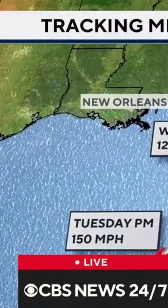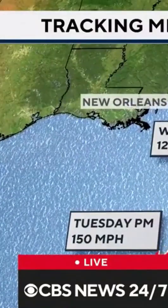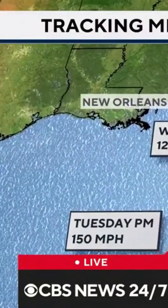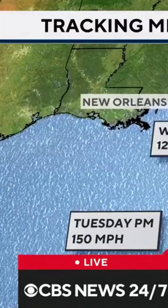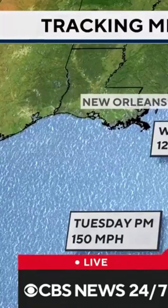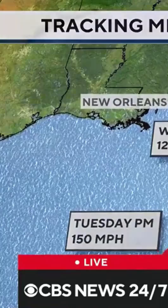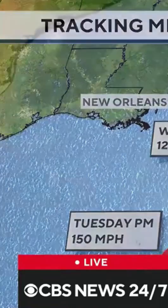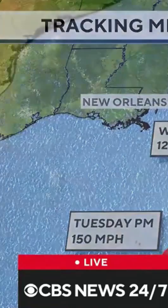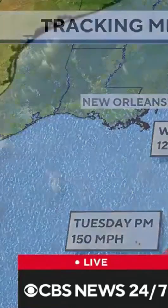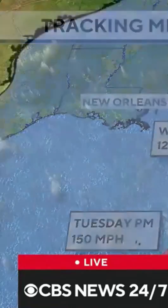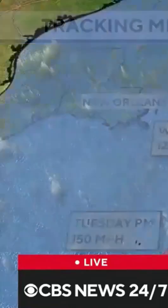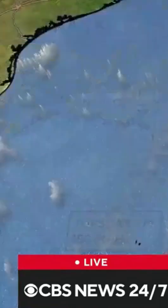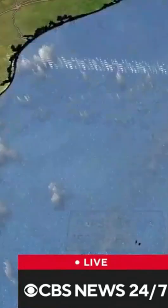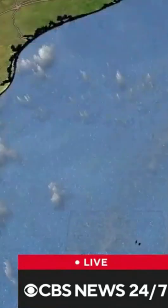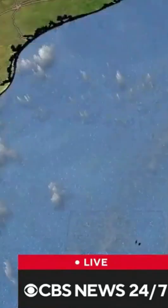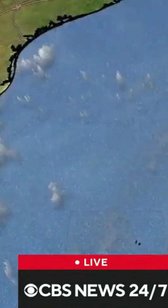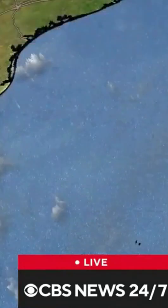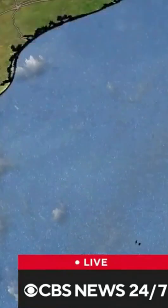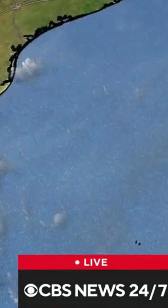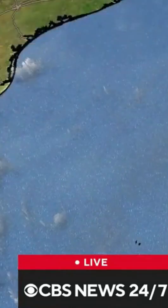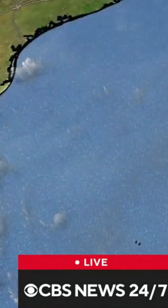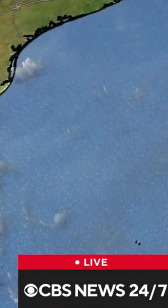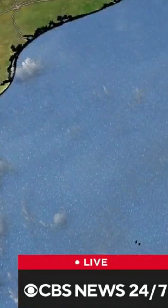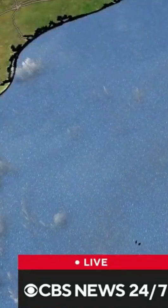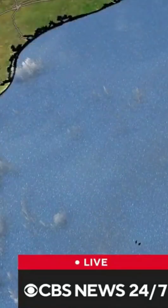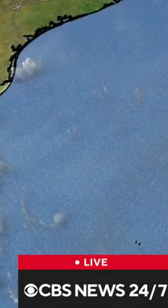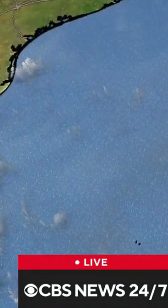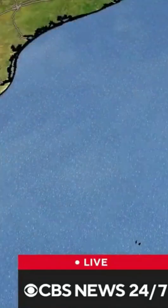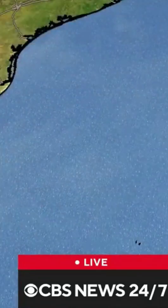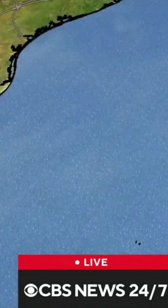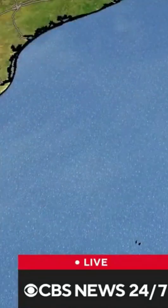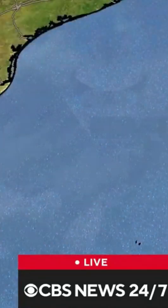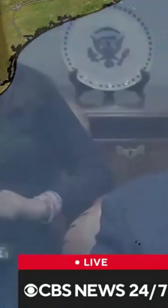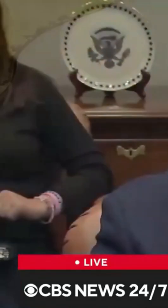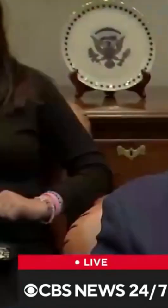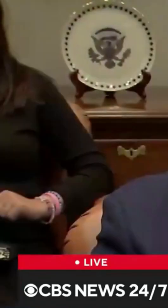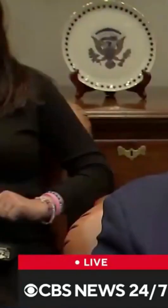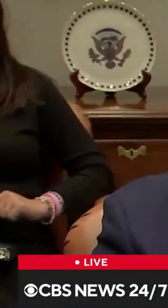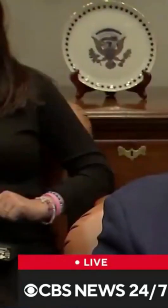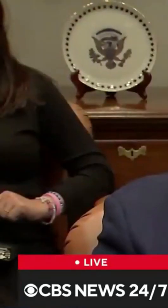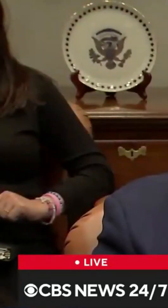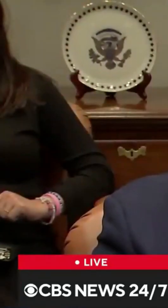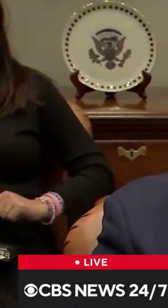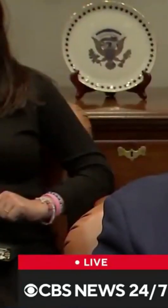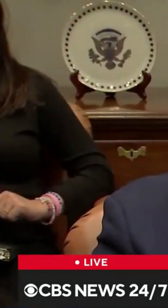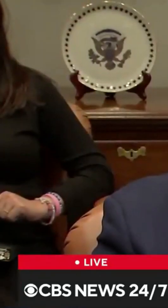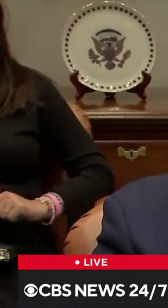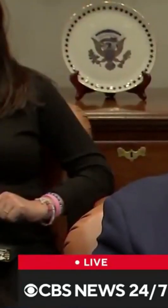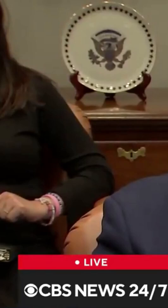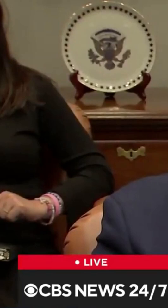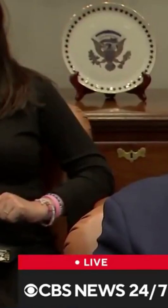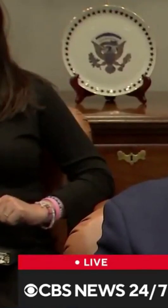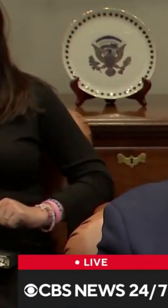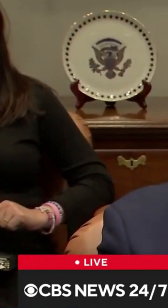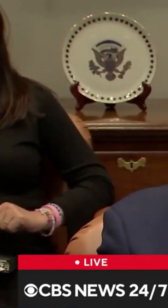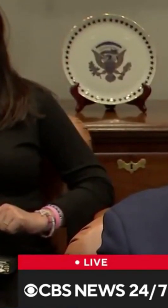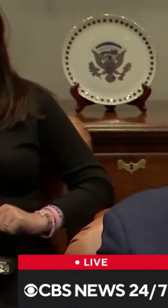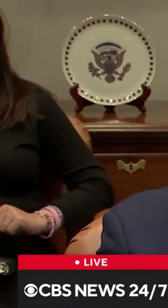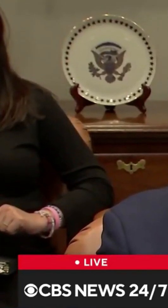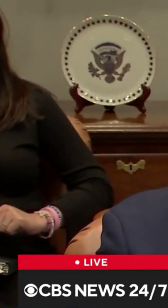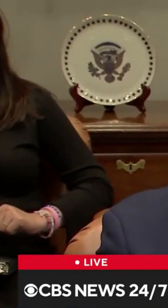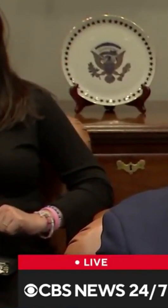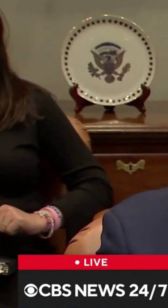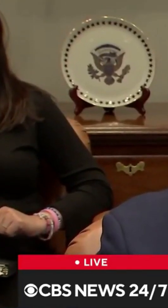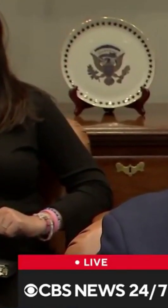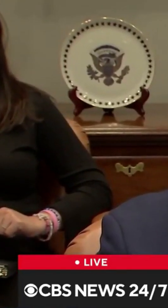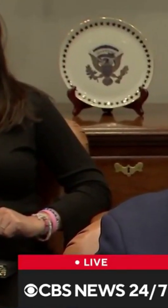hurricane-force winds, and storm surge in some areas as high as 15 feet. President Biden is postponing an overseas trip to